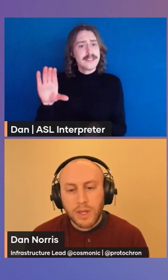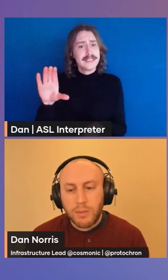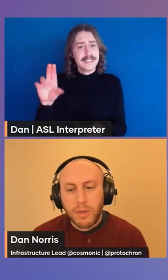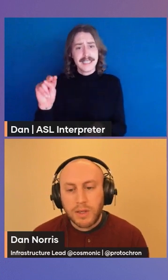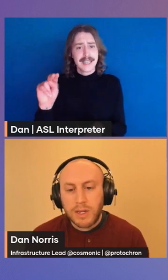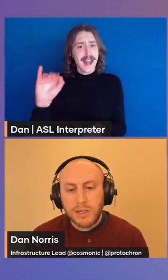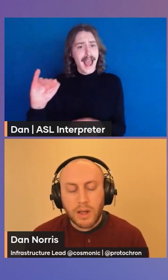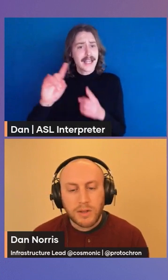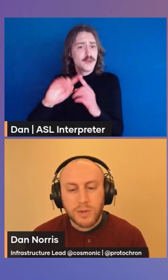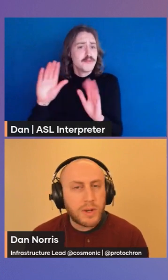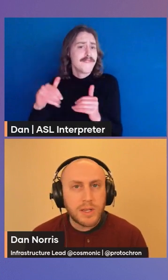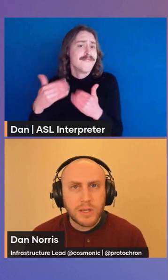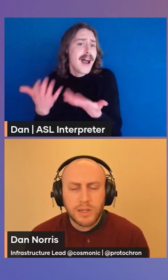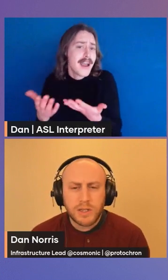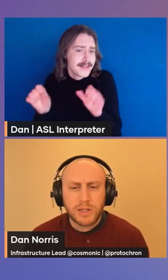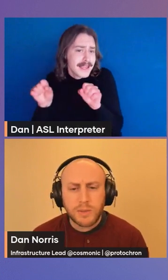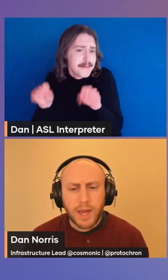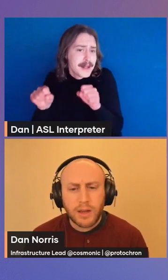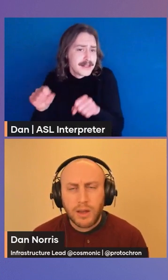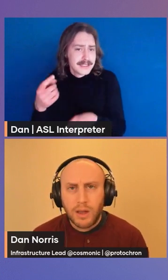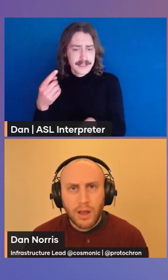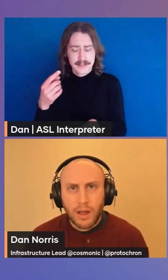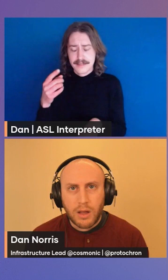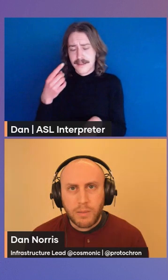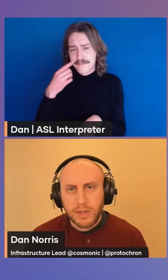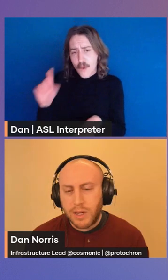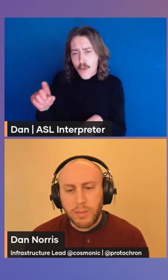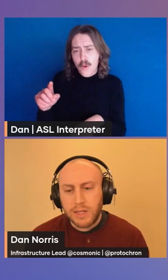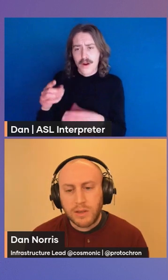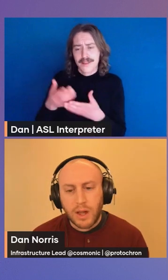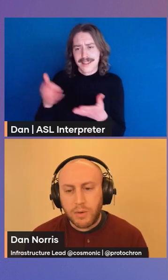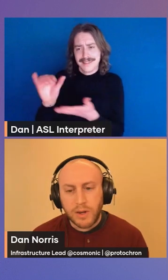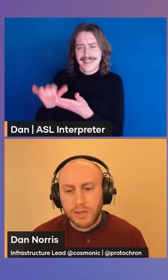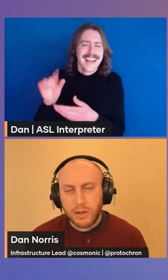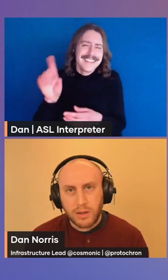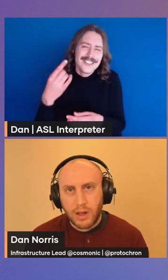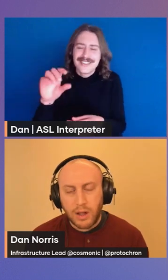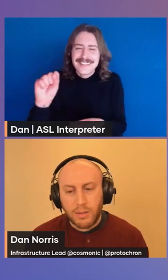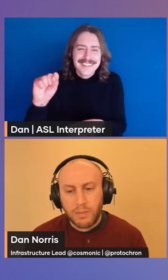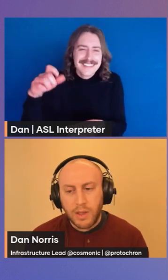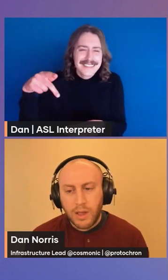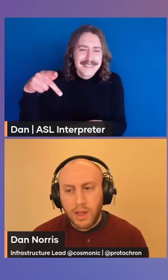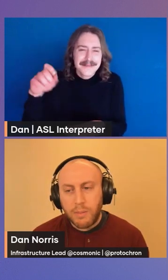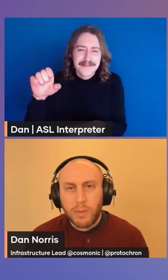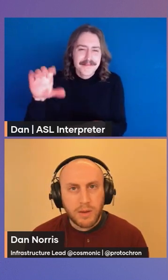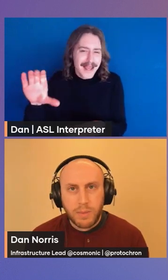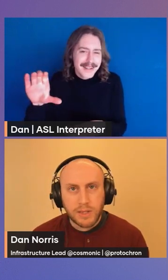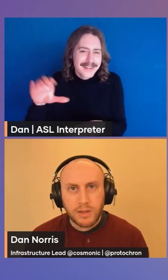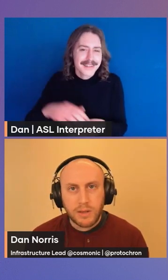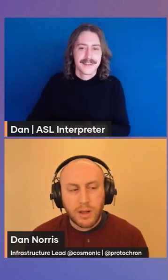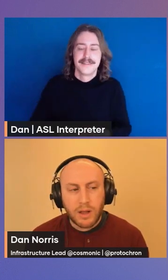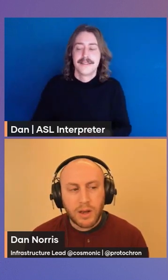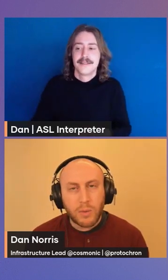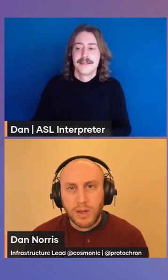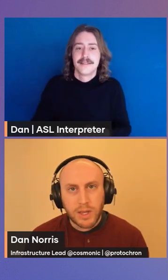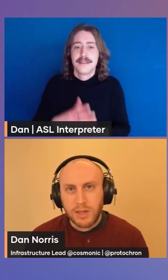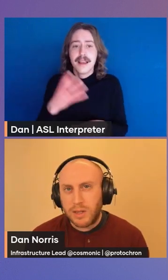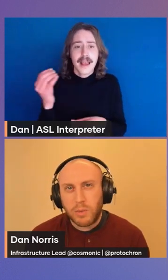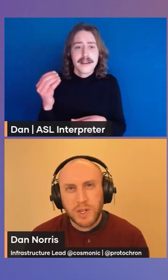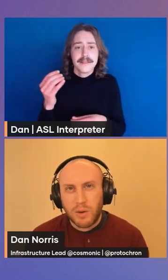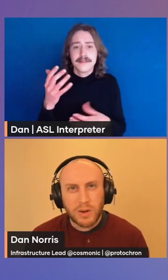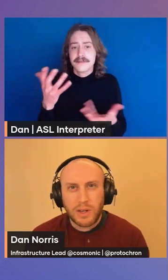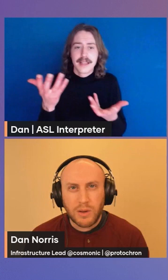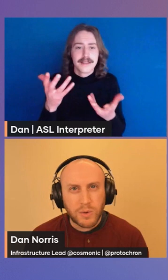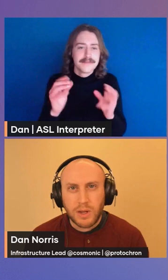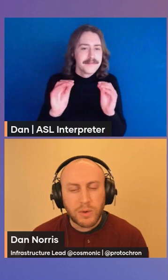those capabilities. And so it is just a spec and a set of basic libraries that implement base networking things like